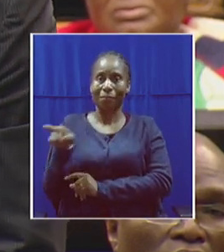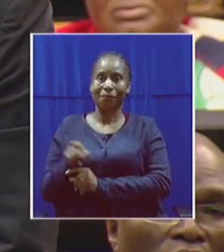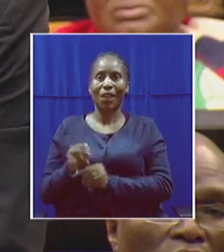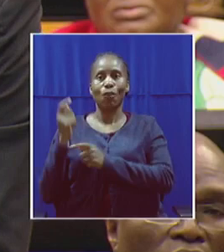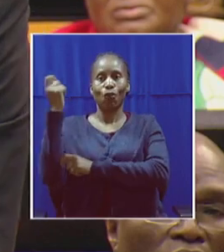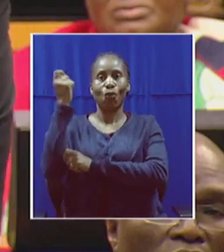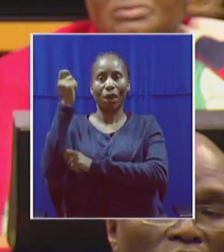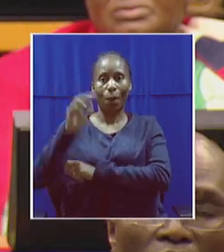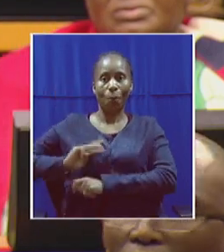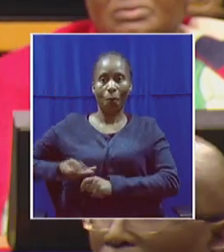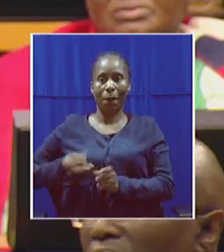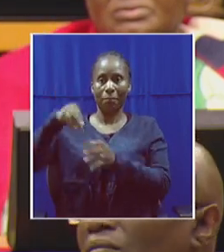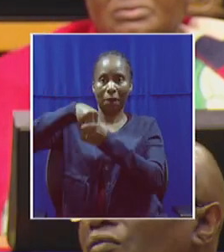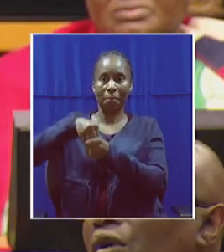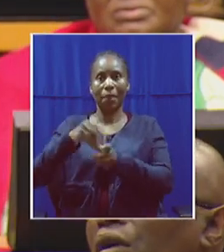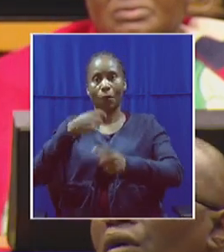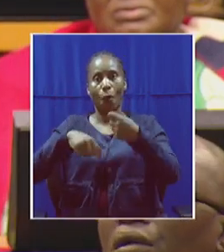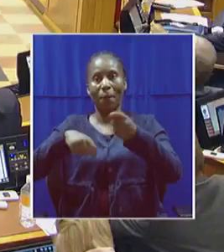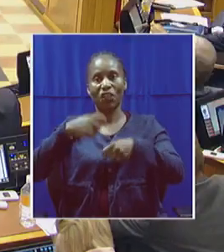farming thank